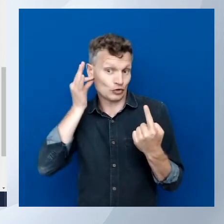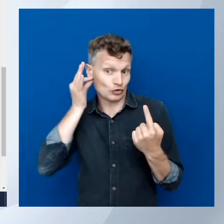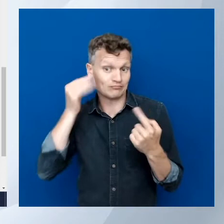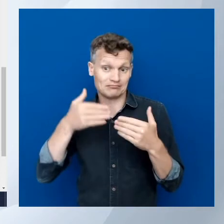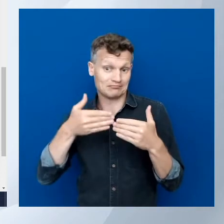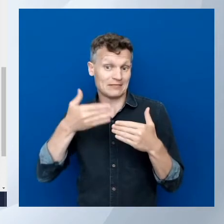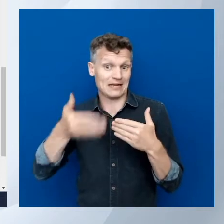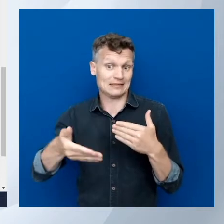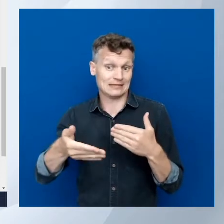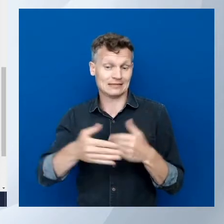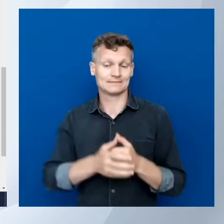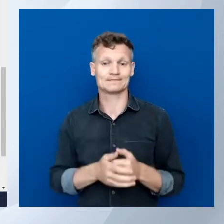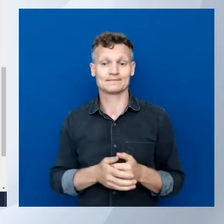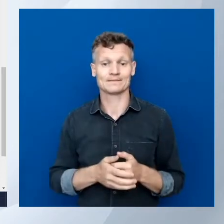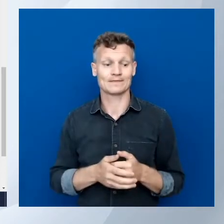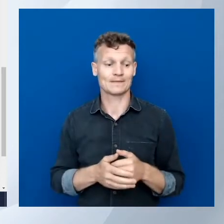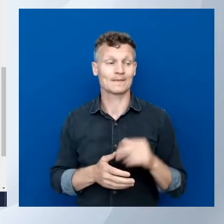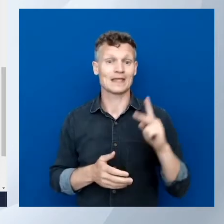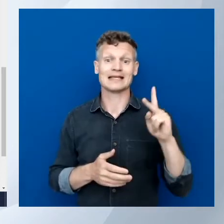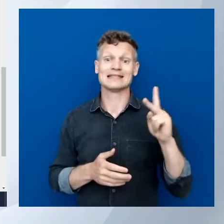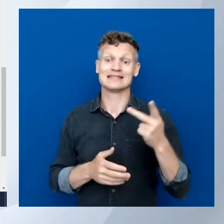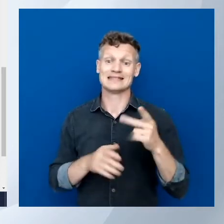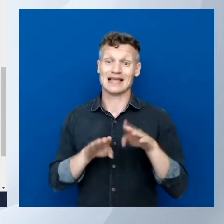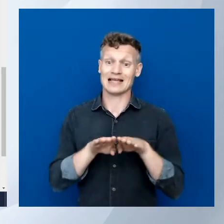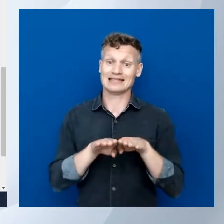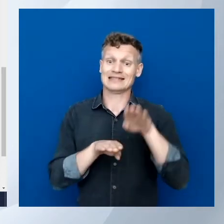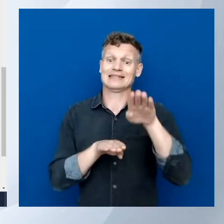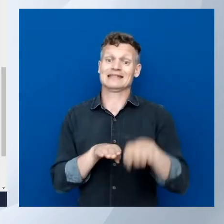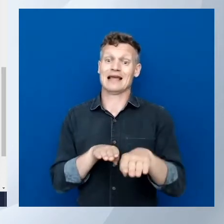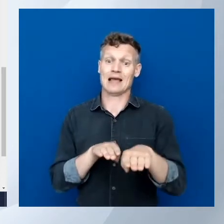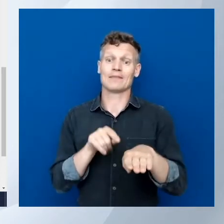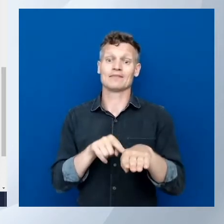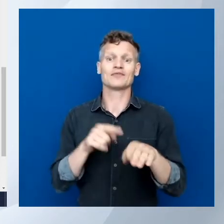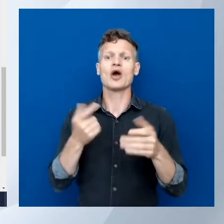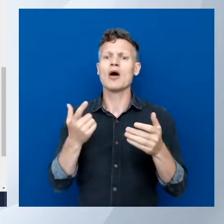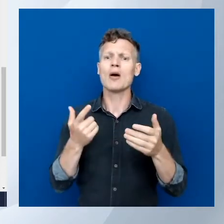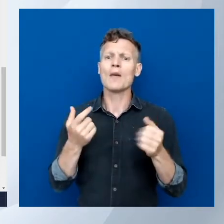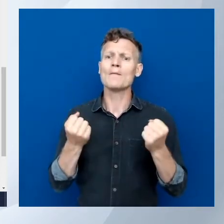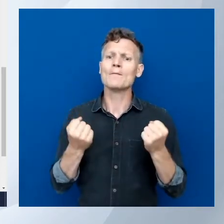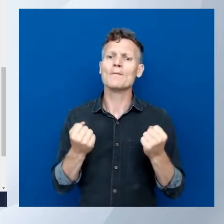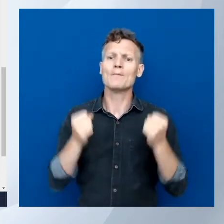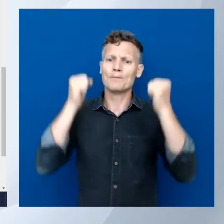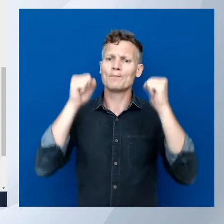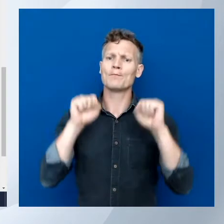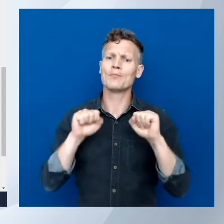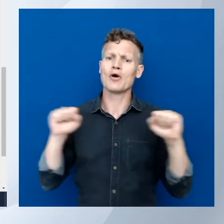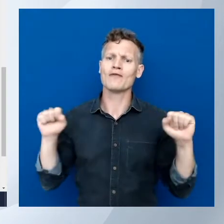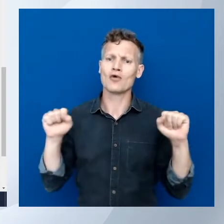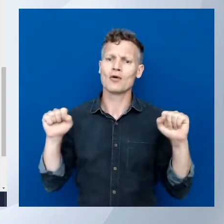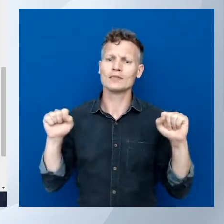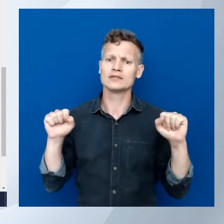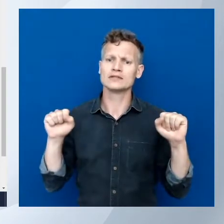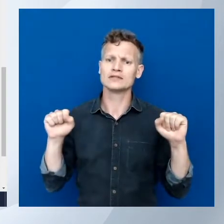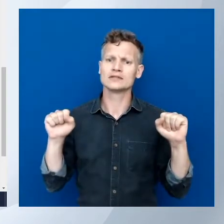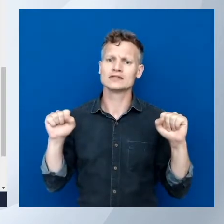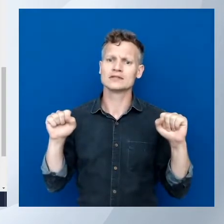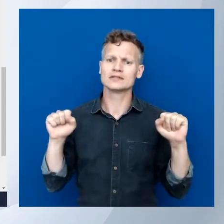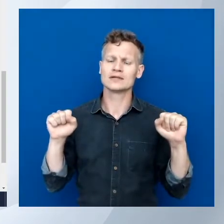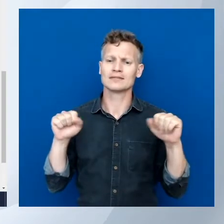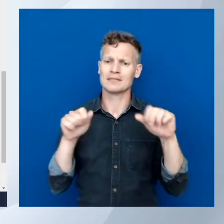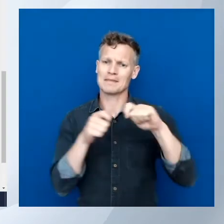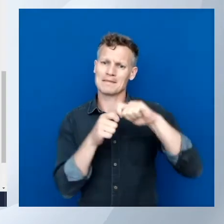is I will have to look at a performance metric. And I will show you why that is in a minute. So let's get started.